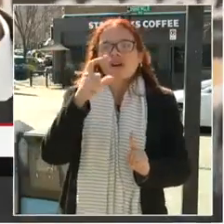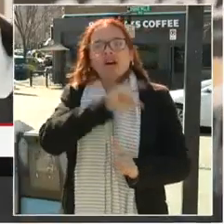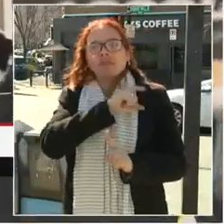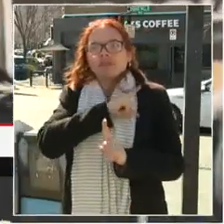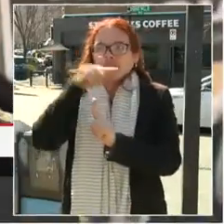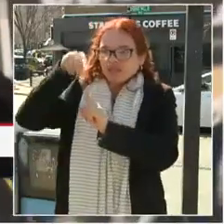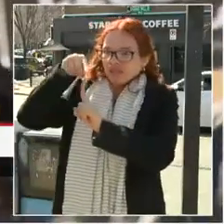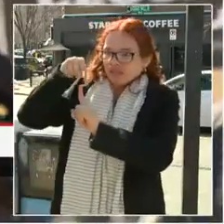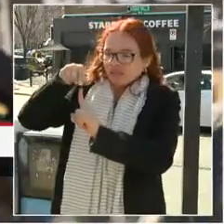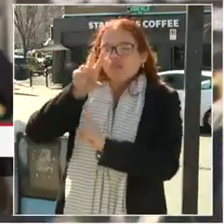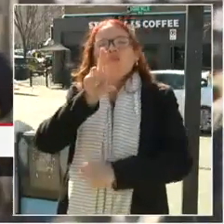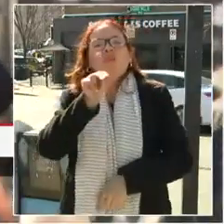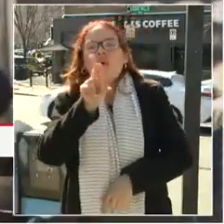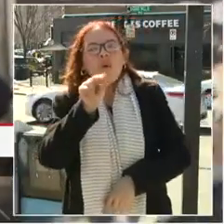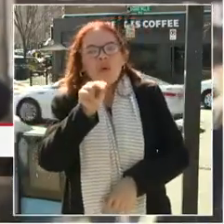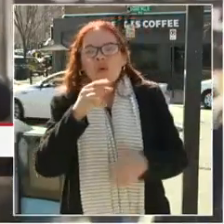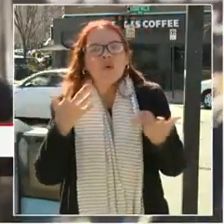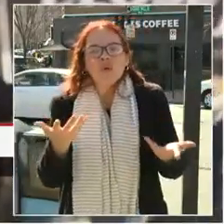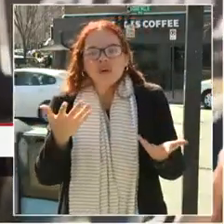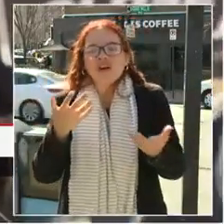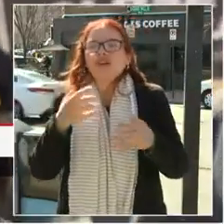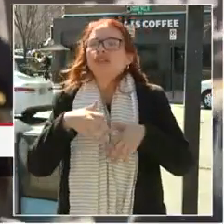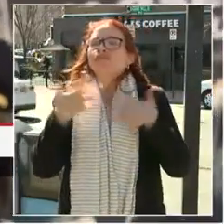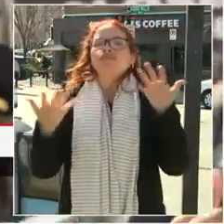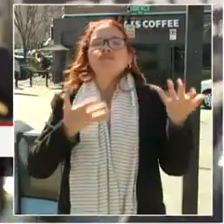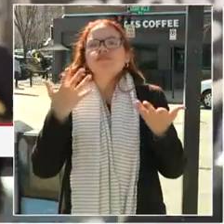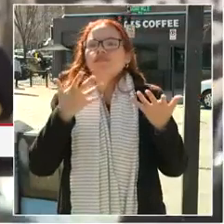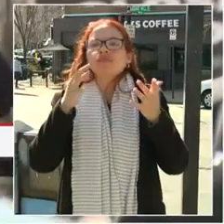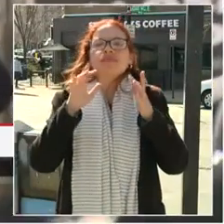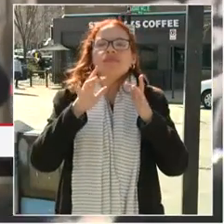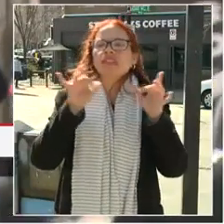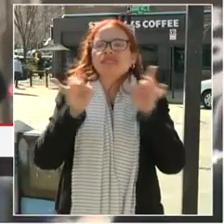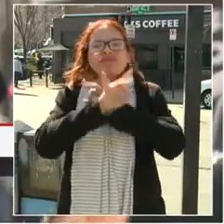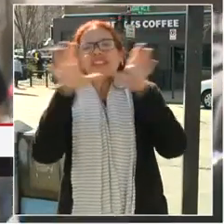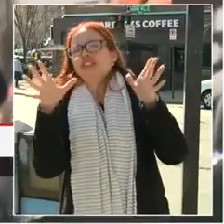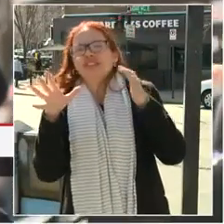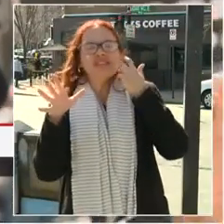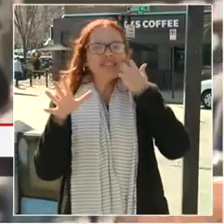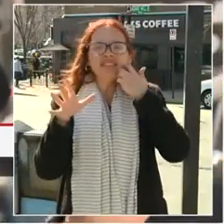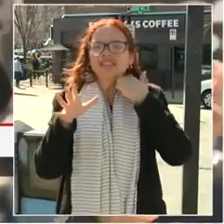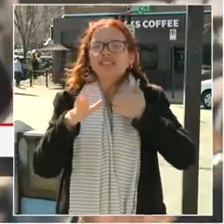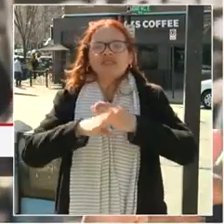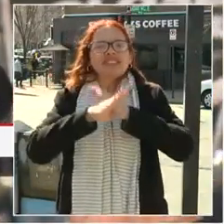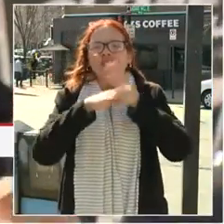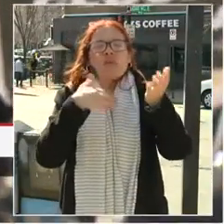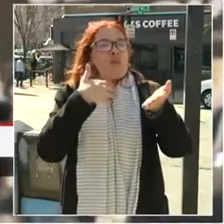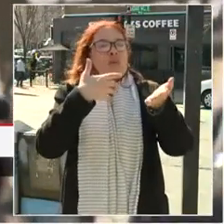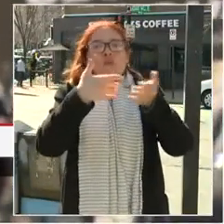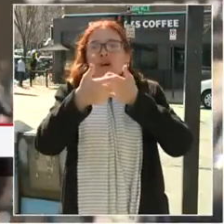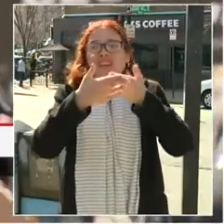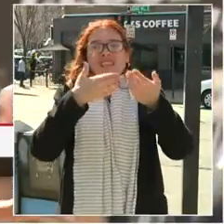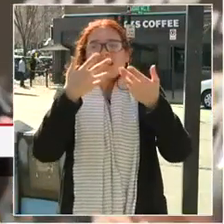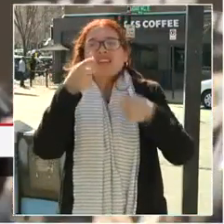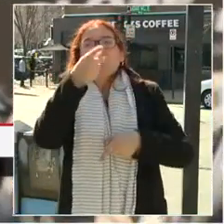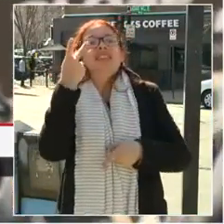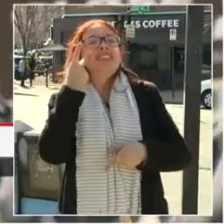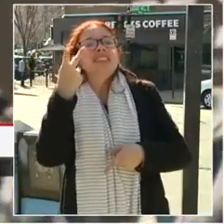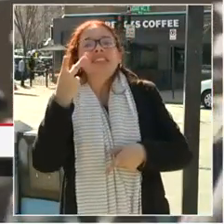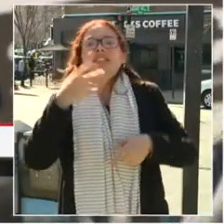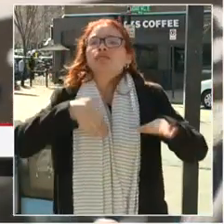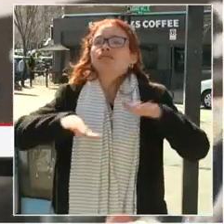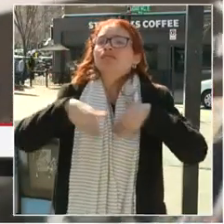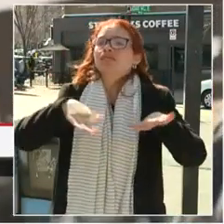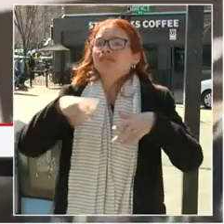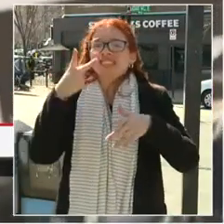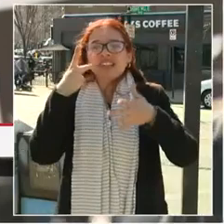guys from the Office of Gun Violence Prevention or whoever, or CSOSA are walking around in communities, all of those things together, I believe, contribute to